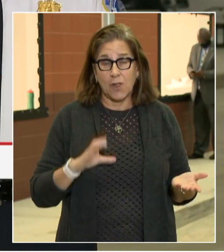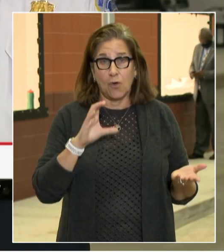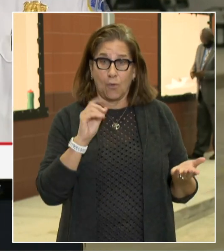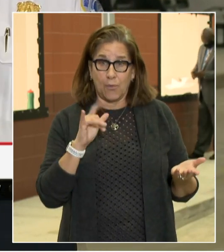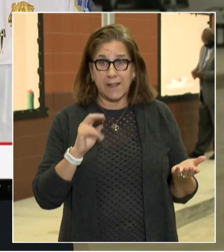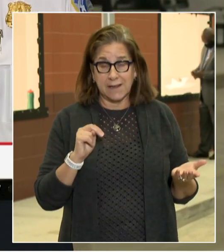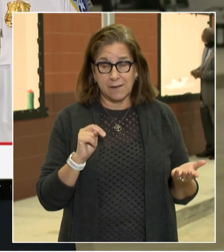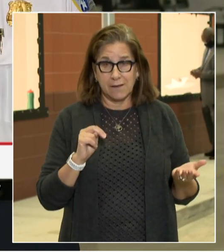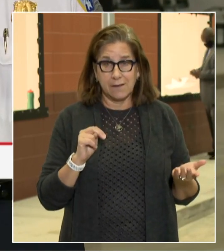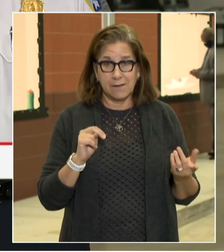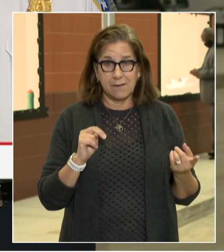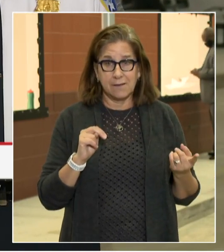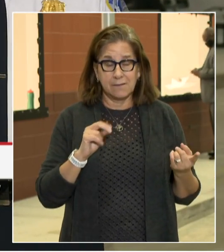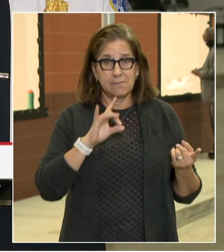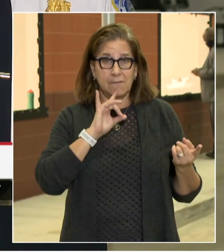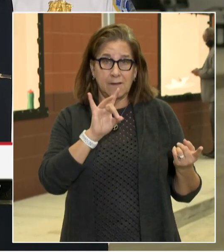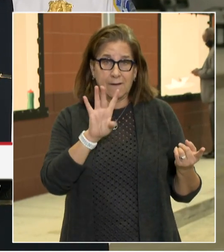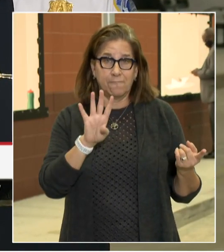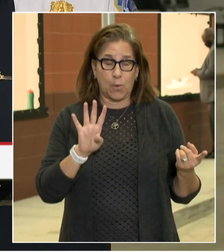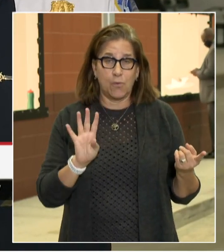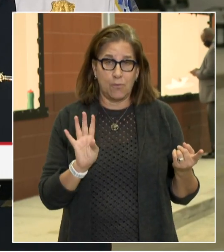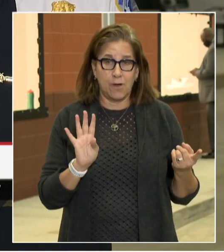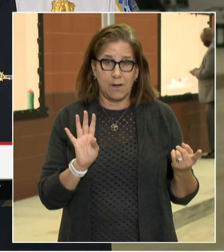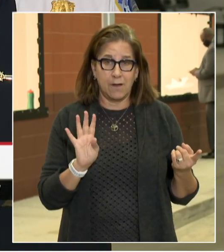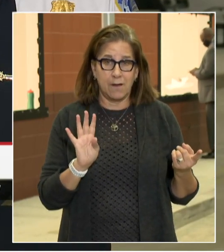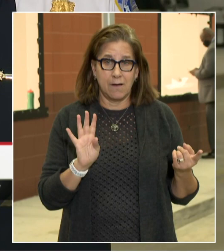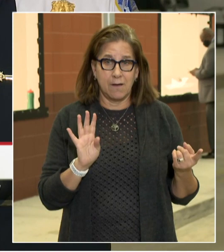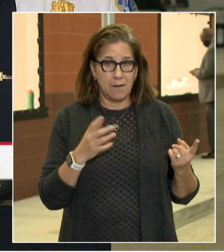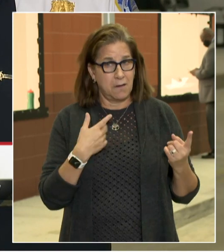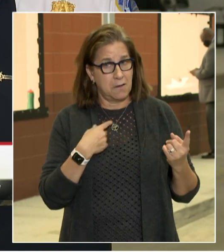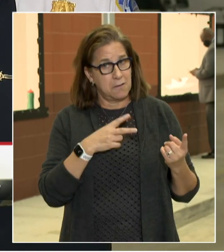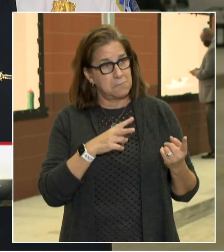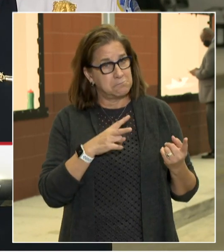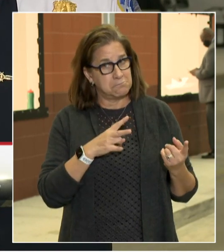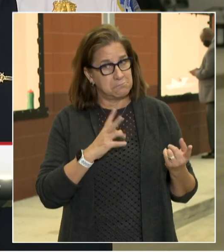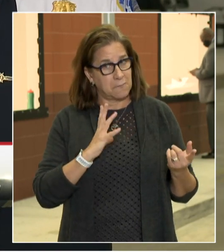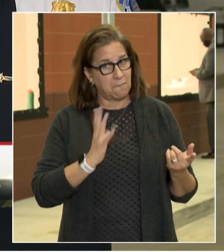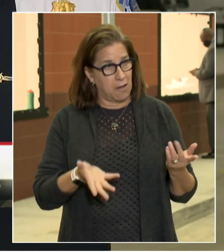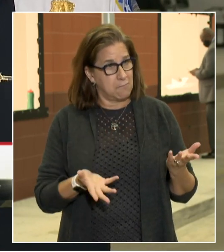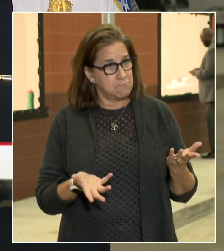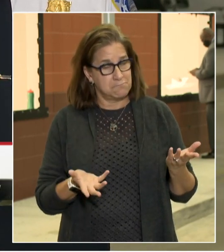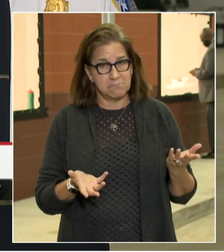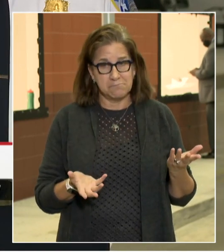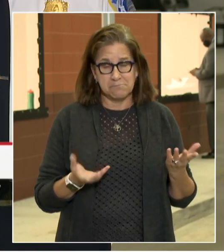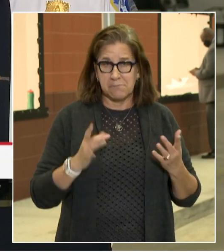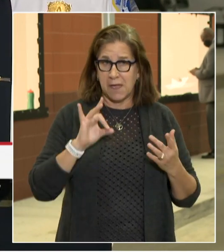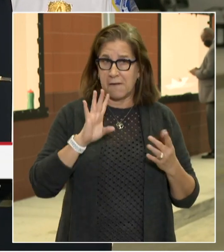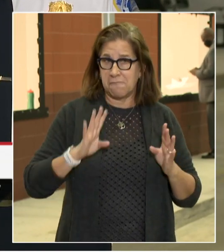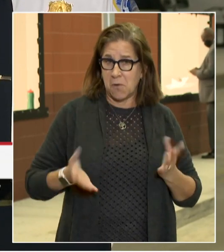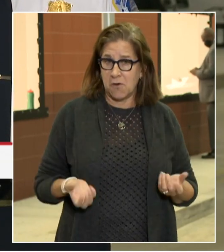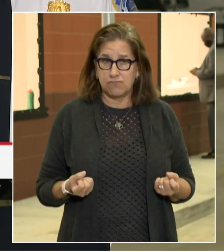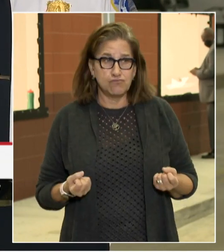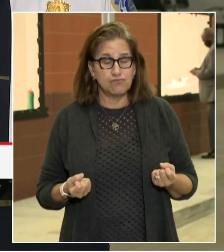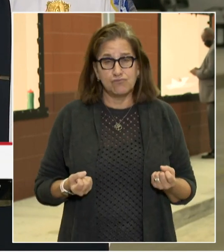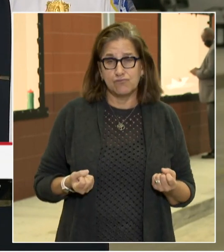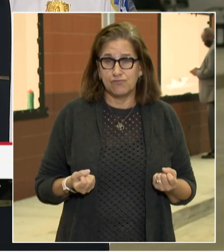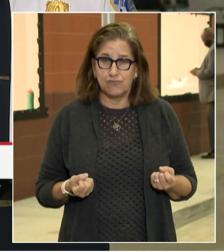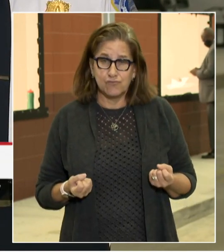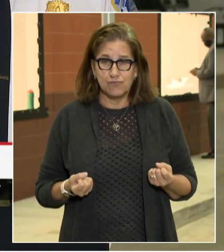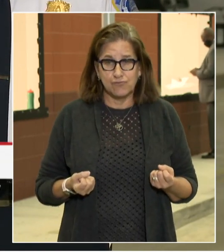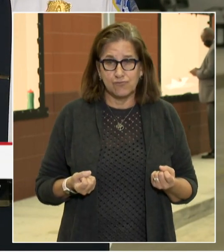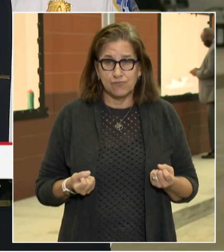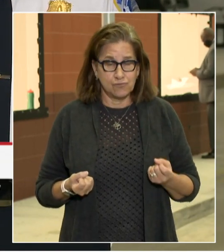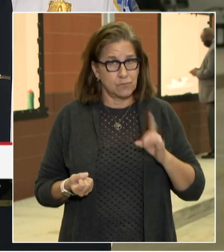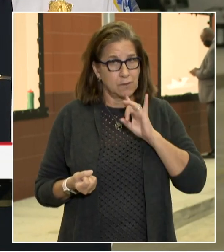seen him, he was very spry and with a lot of life. And even though he was 84 years old and he had